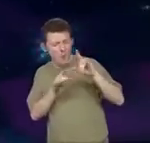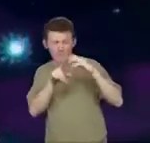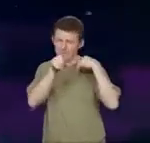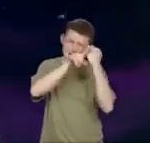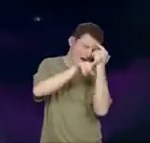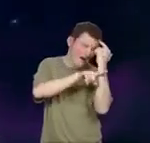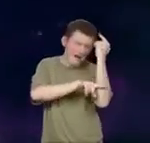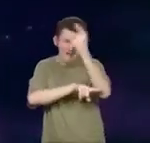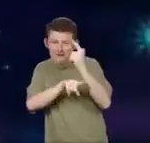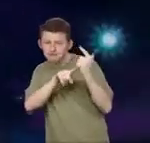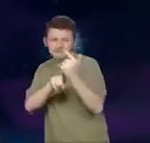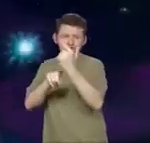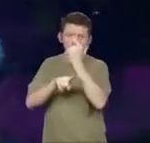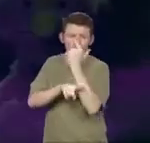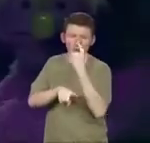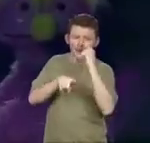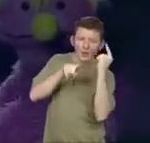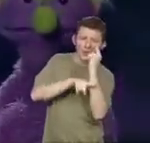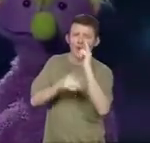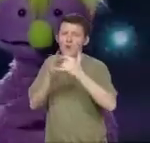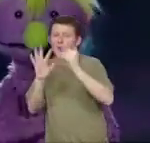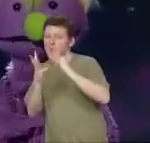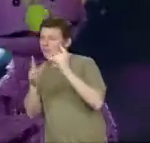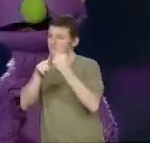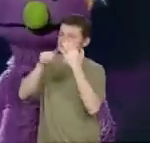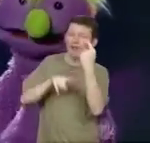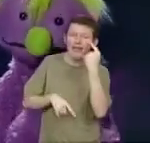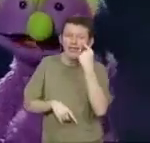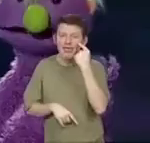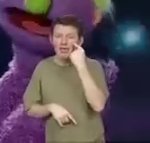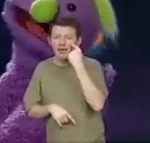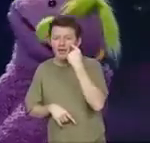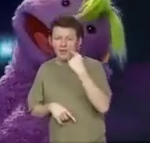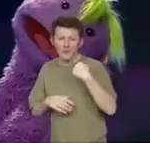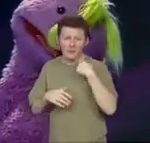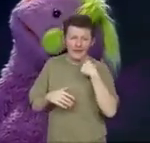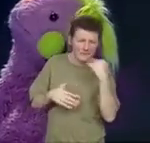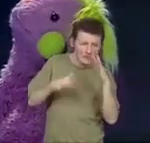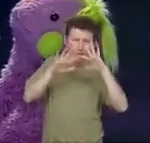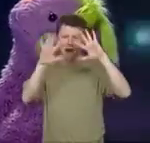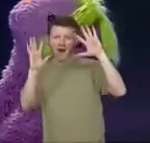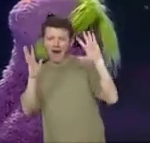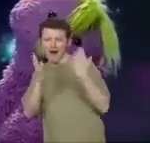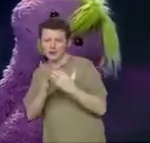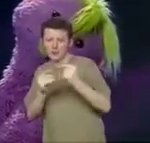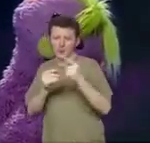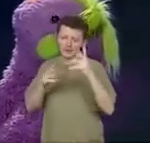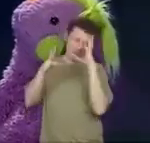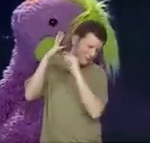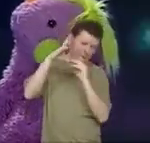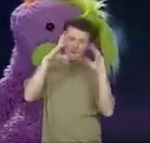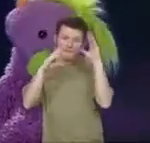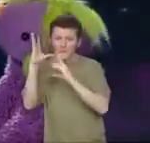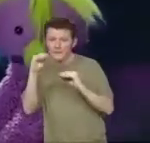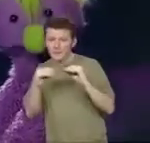home, it's a long, long way for a hoop to have to go. We've been on planets where the dozy doe sleeps, where the weasel worm